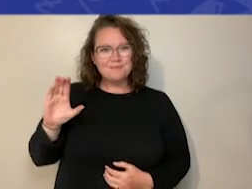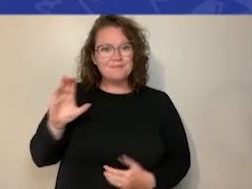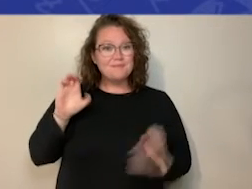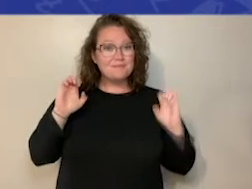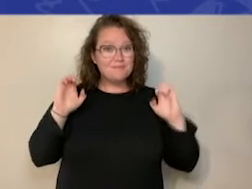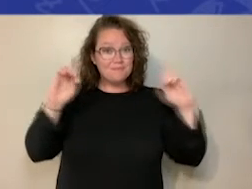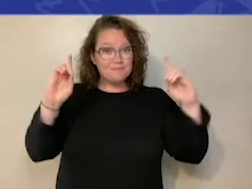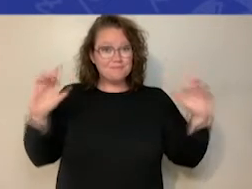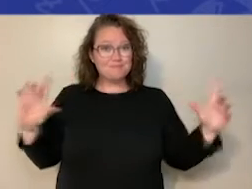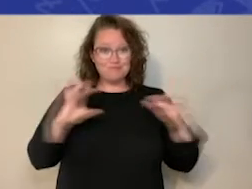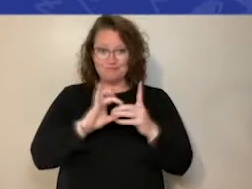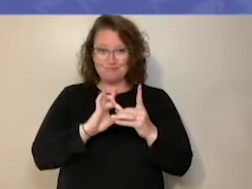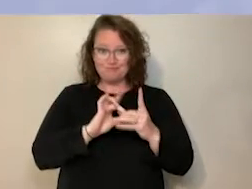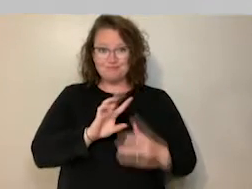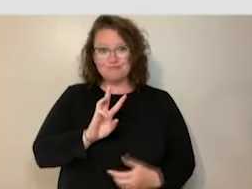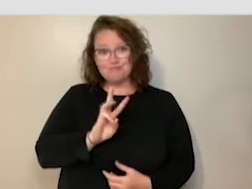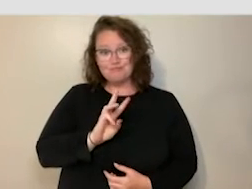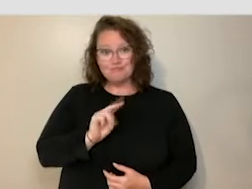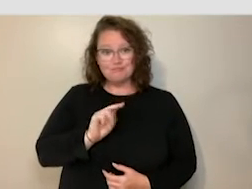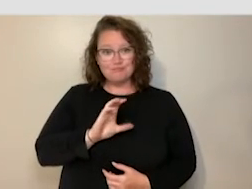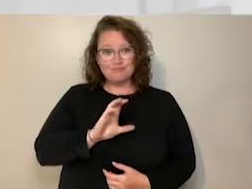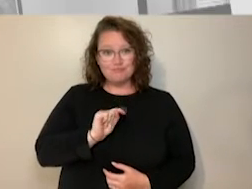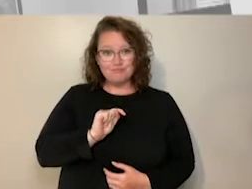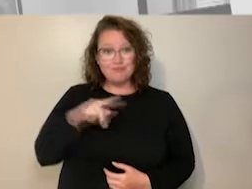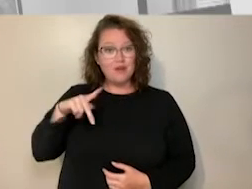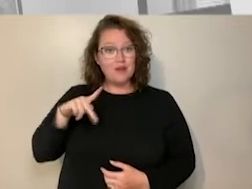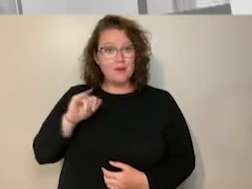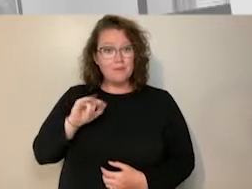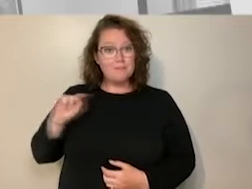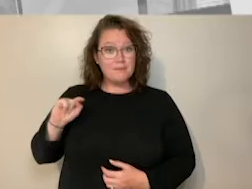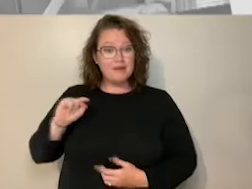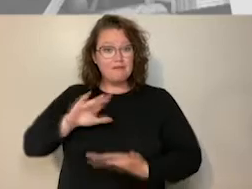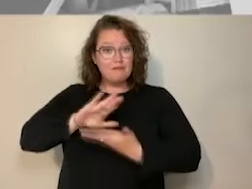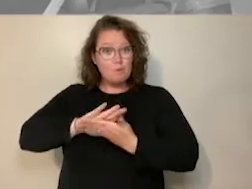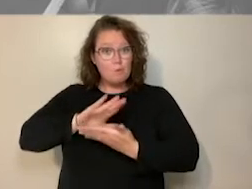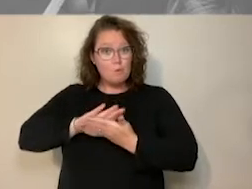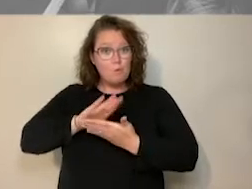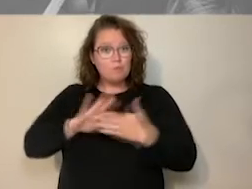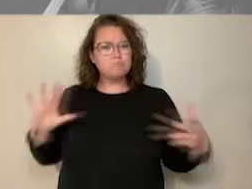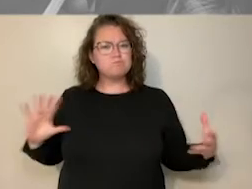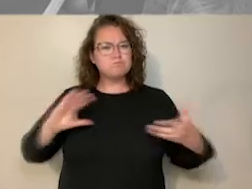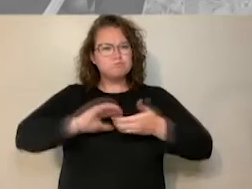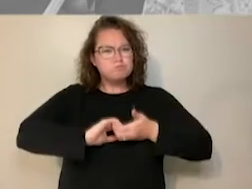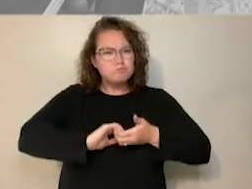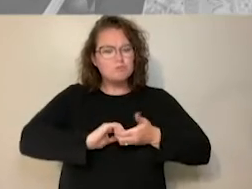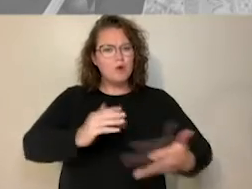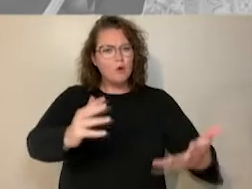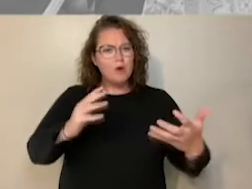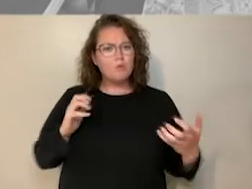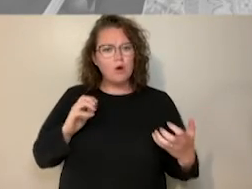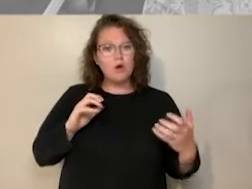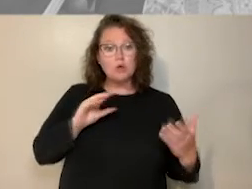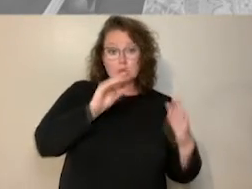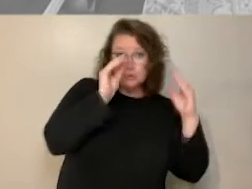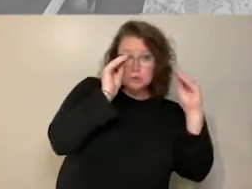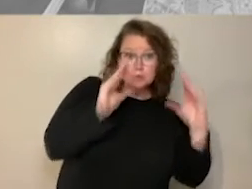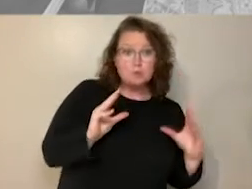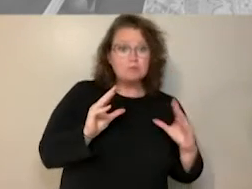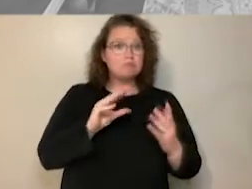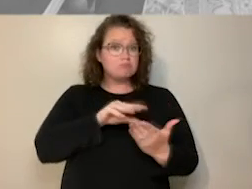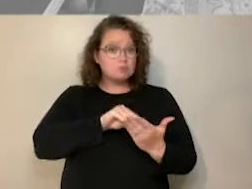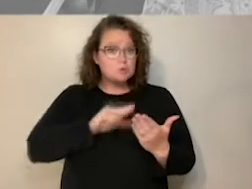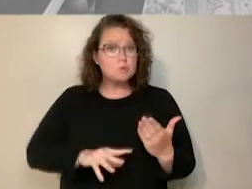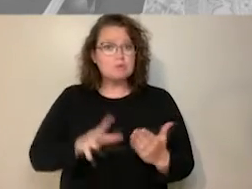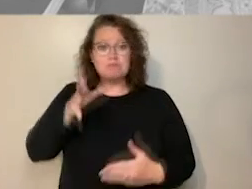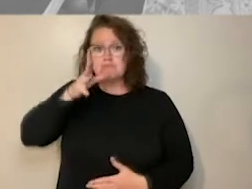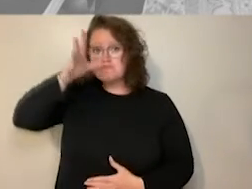a partnership with WNCT and Pitt County Schools. We're here to connect and reconnect with students, teachers, parents, and community during